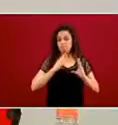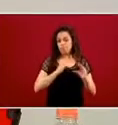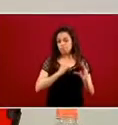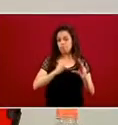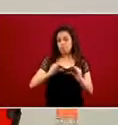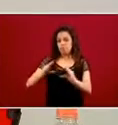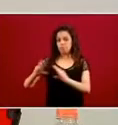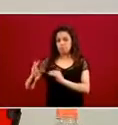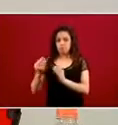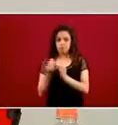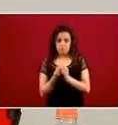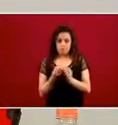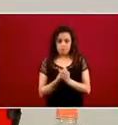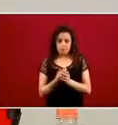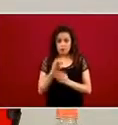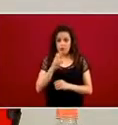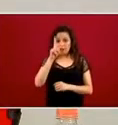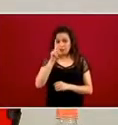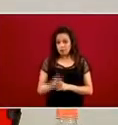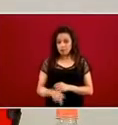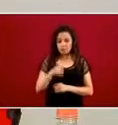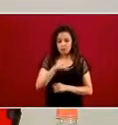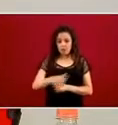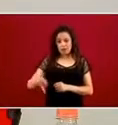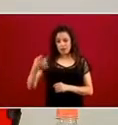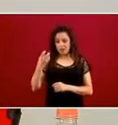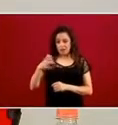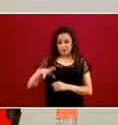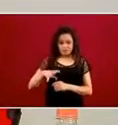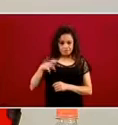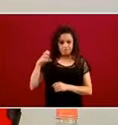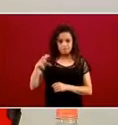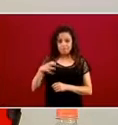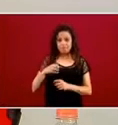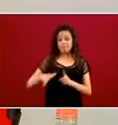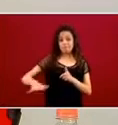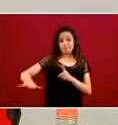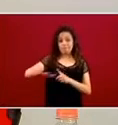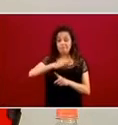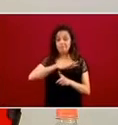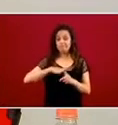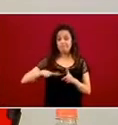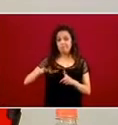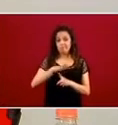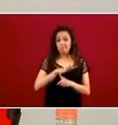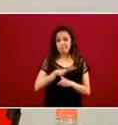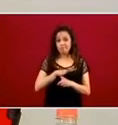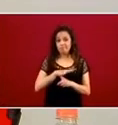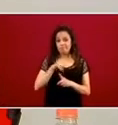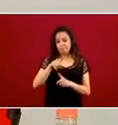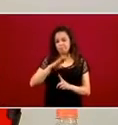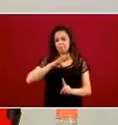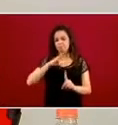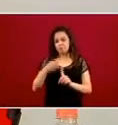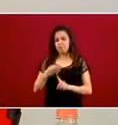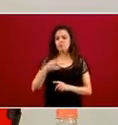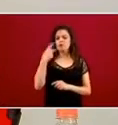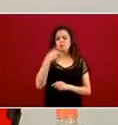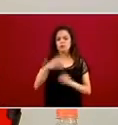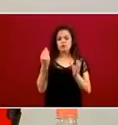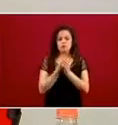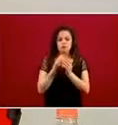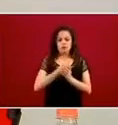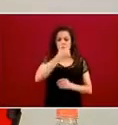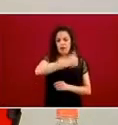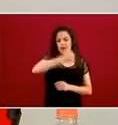and they are the ones that are going to be leading the way when implementing these training programs. And I think this is